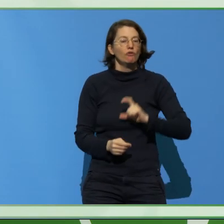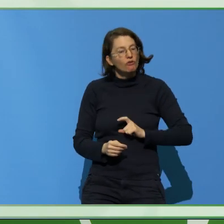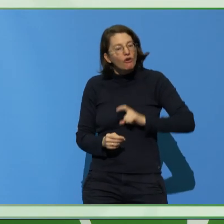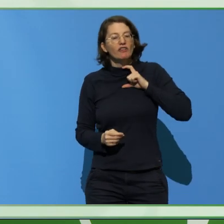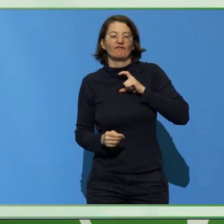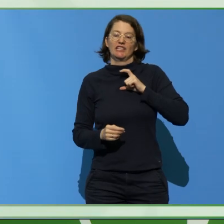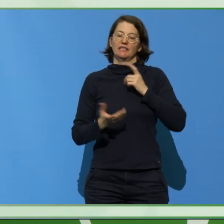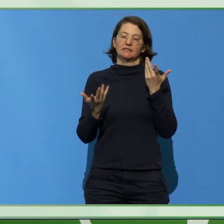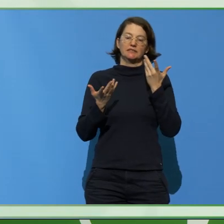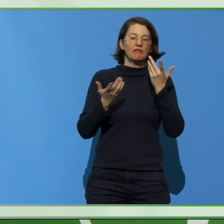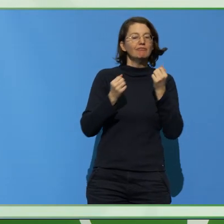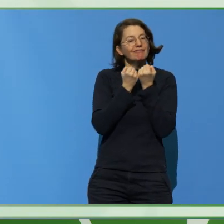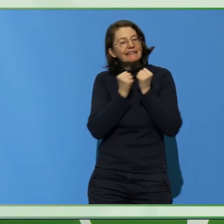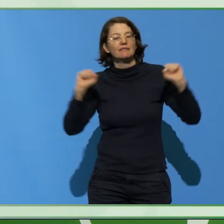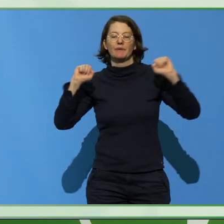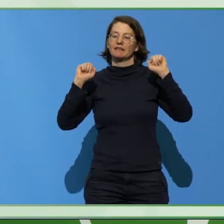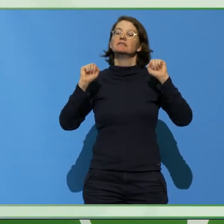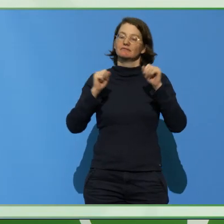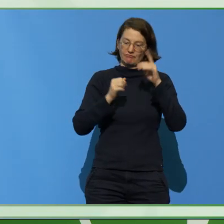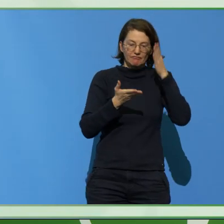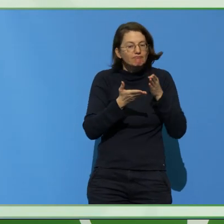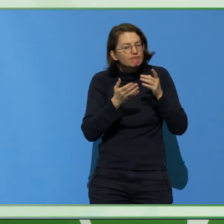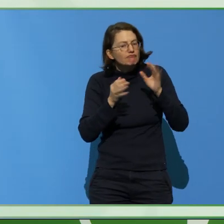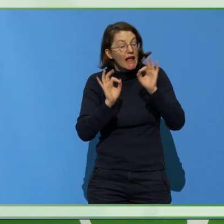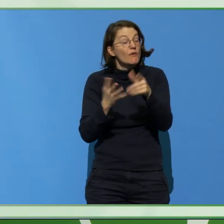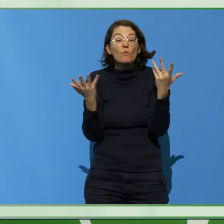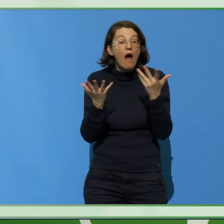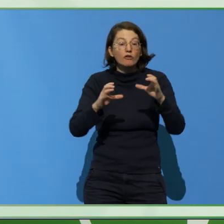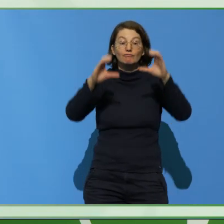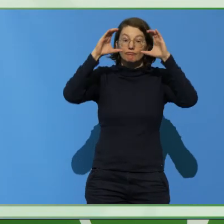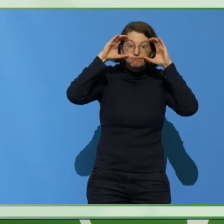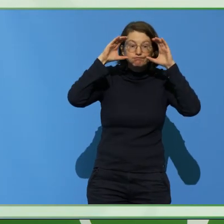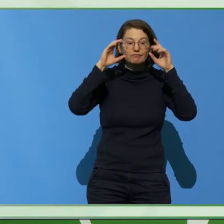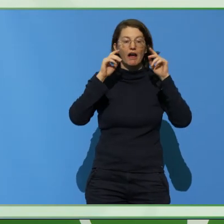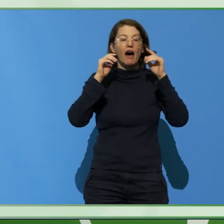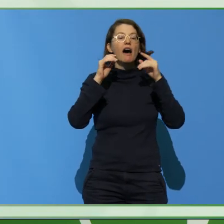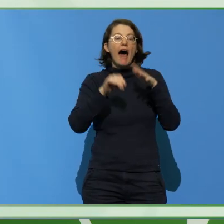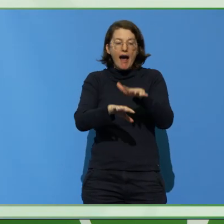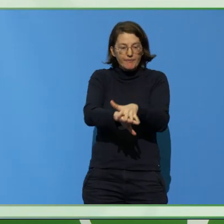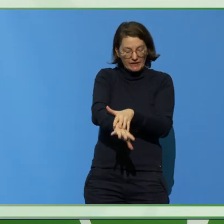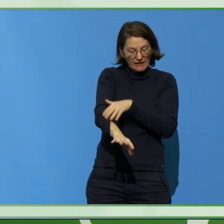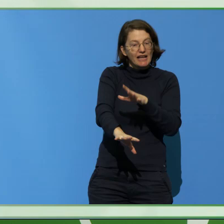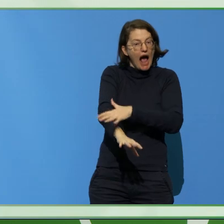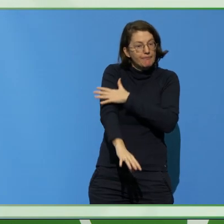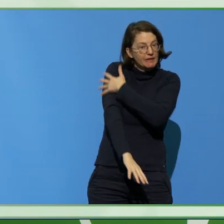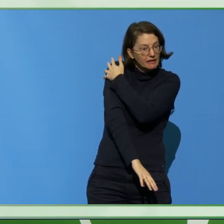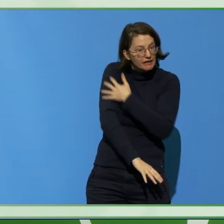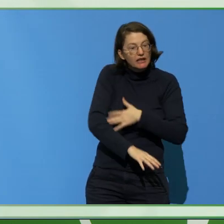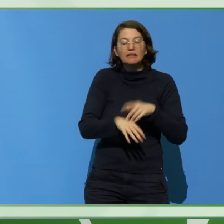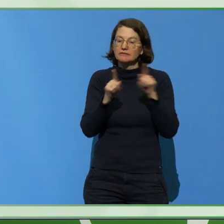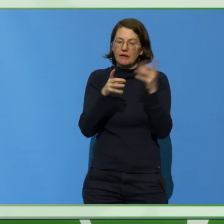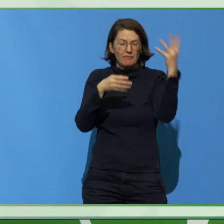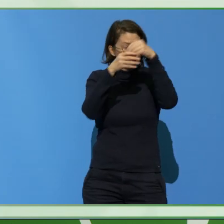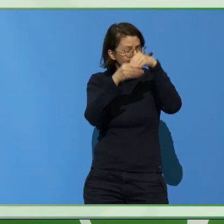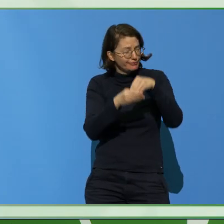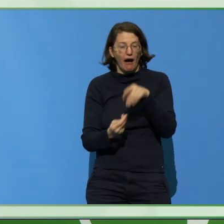So, as I finish, my call to action to all of you is we cannot walk alone in